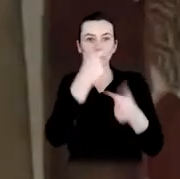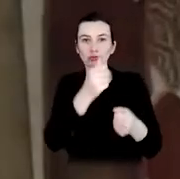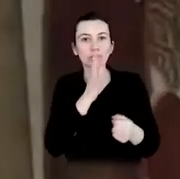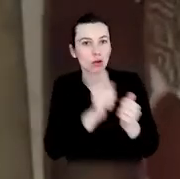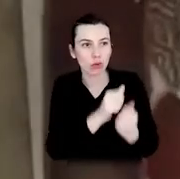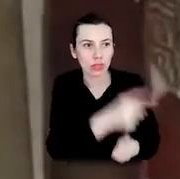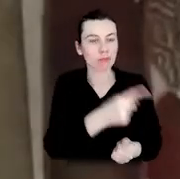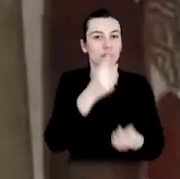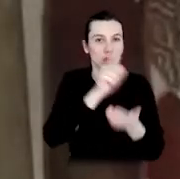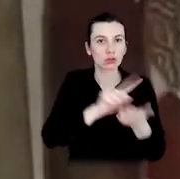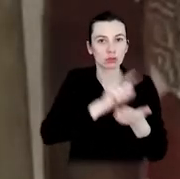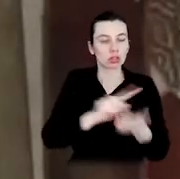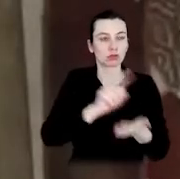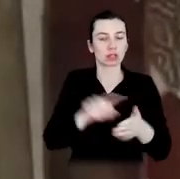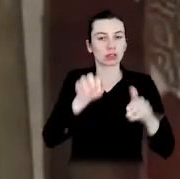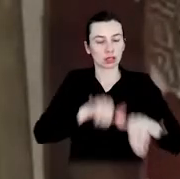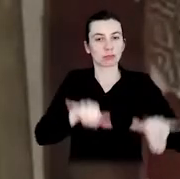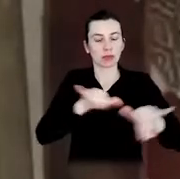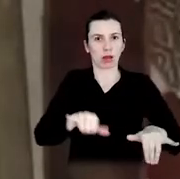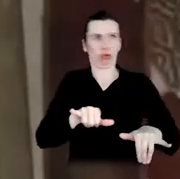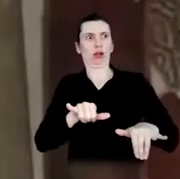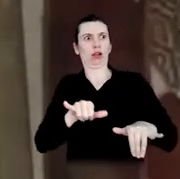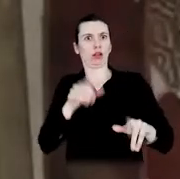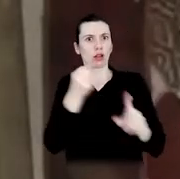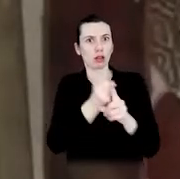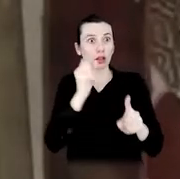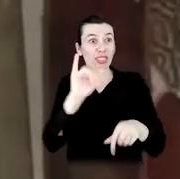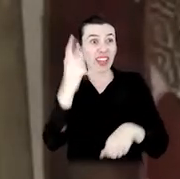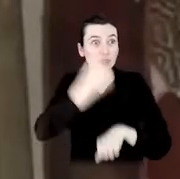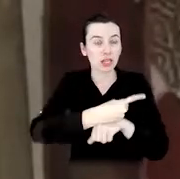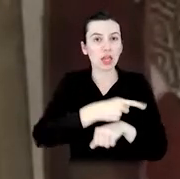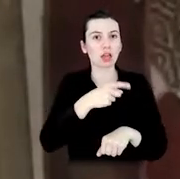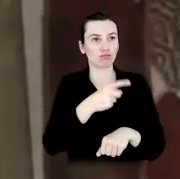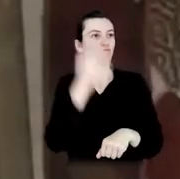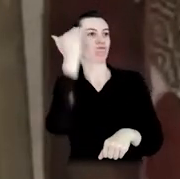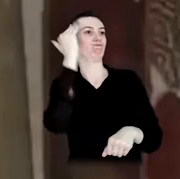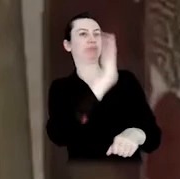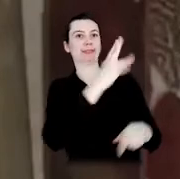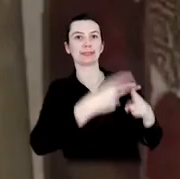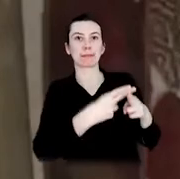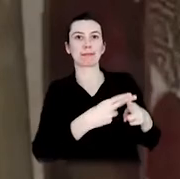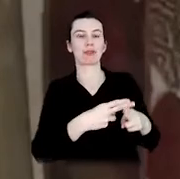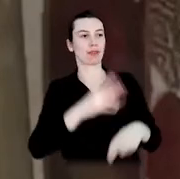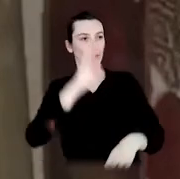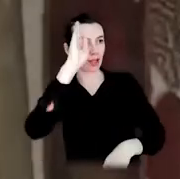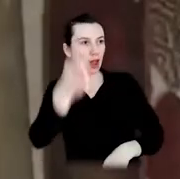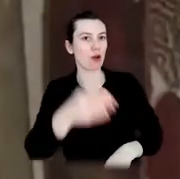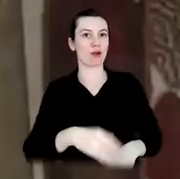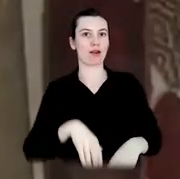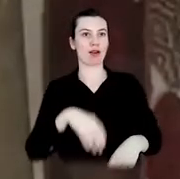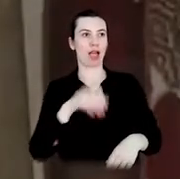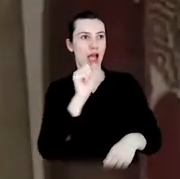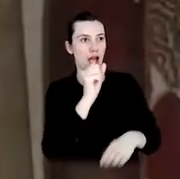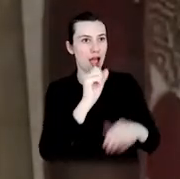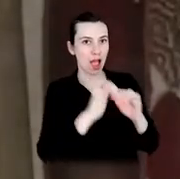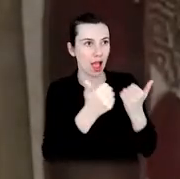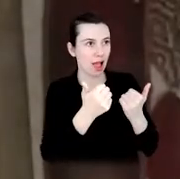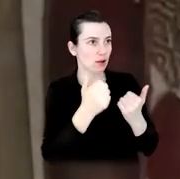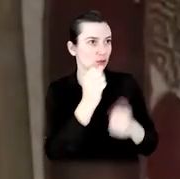every week. And that day, she knew him by name. She said hello. She asked him how he